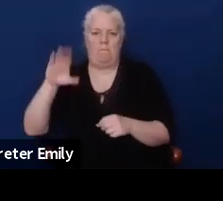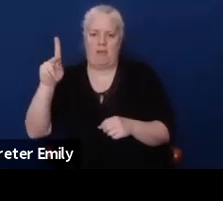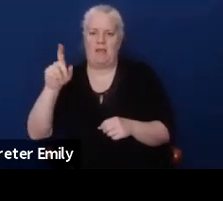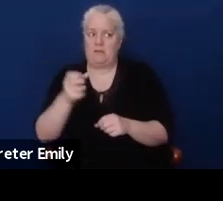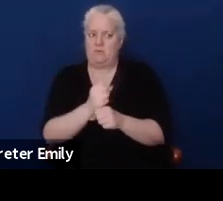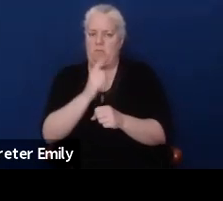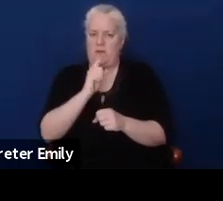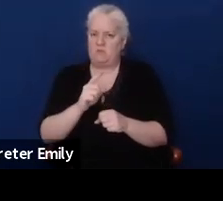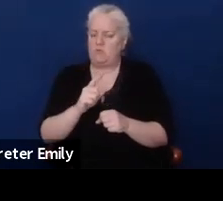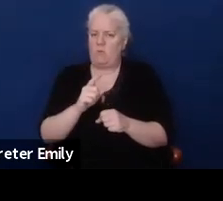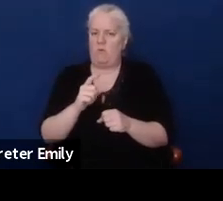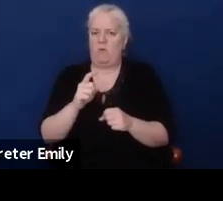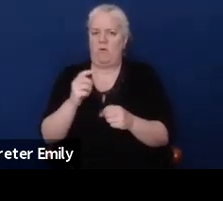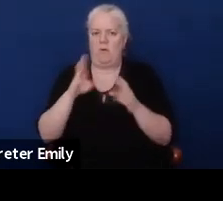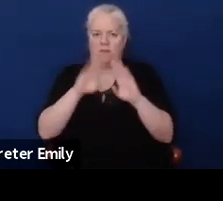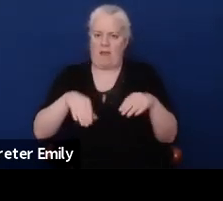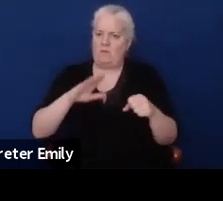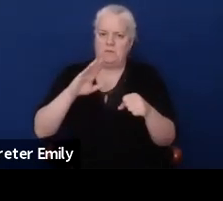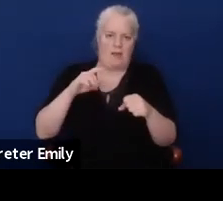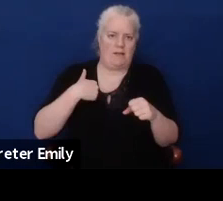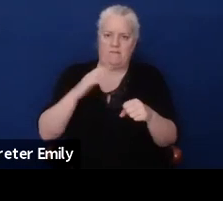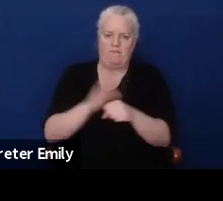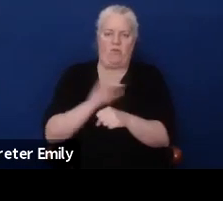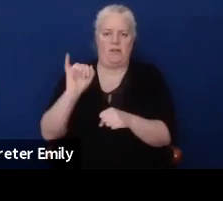are being paid on it.